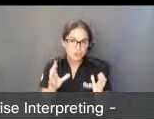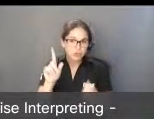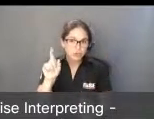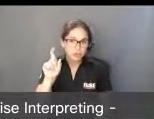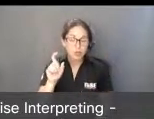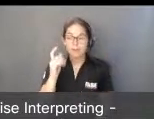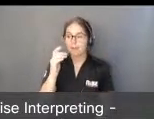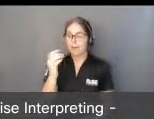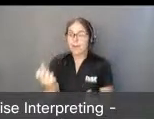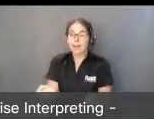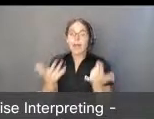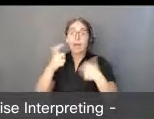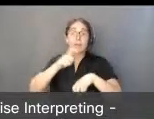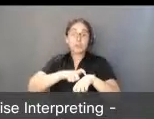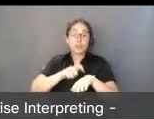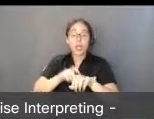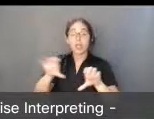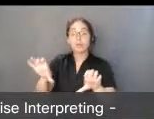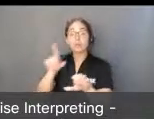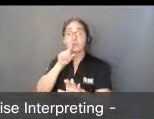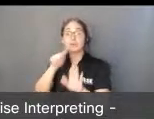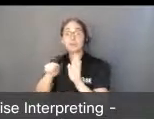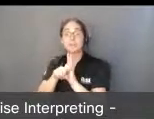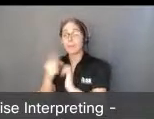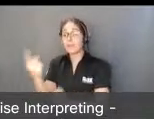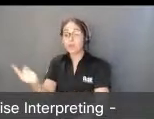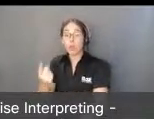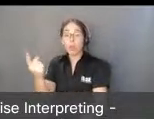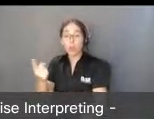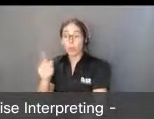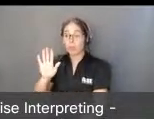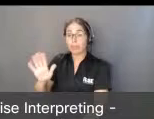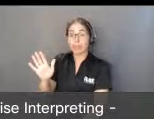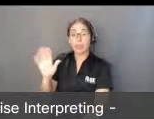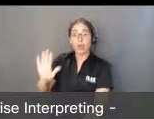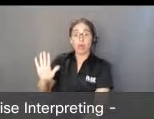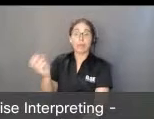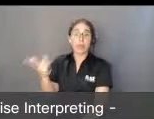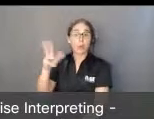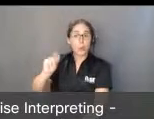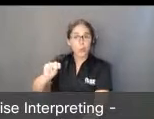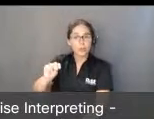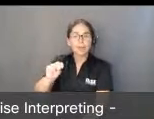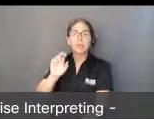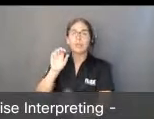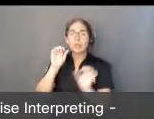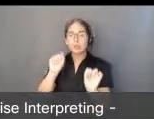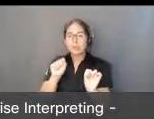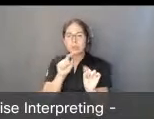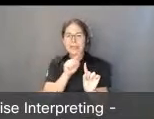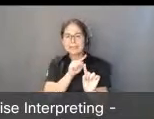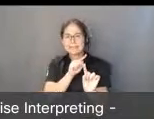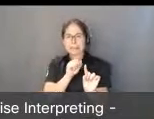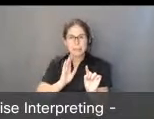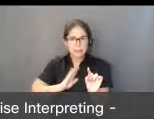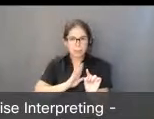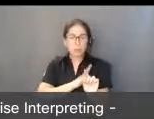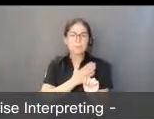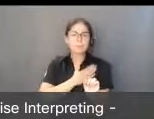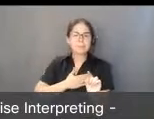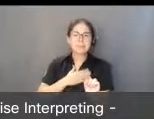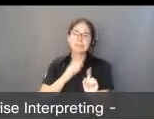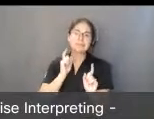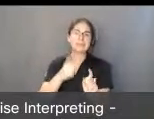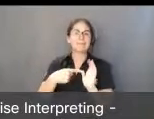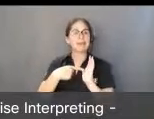time will they likely spend doing assignments alone? Can you give us and the parents that are watching kind of an example of a day in the life